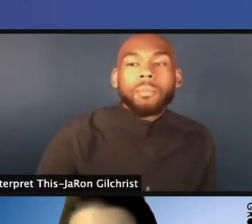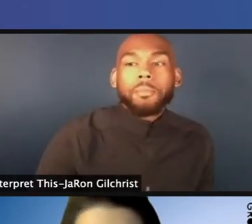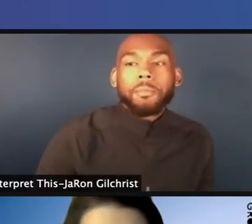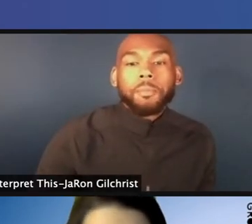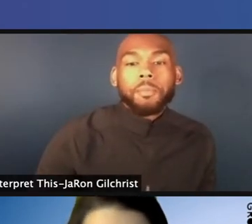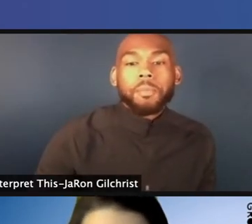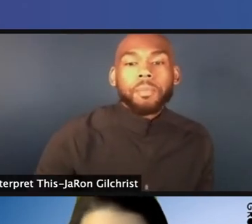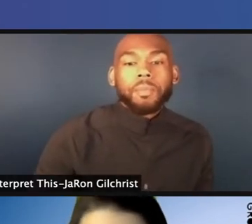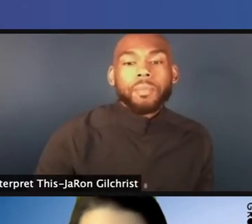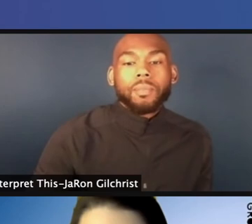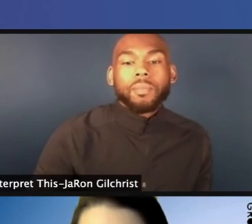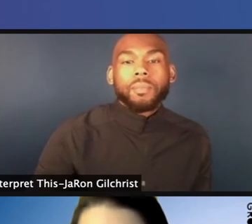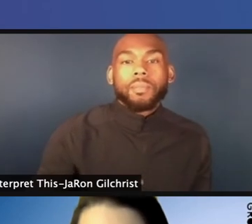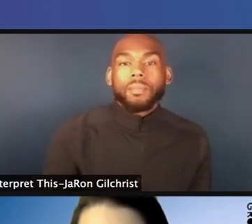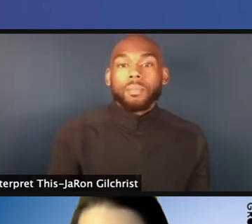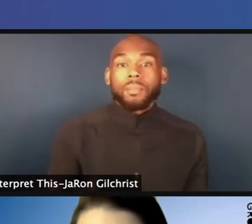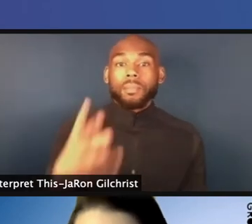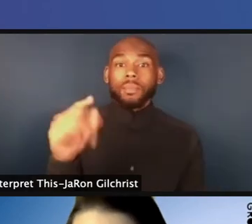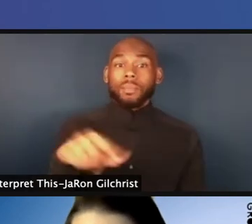And Anna, I'm gonna punt it over to you.